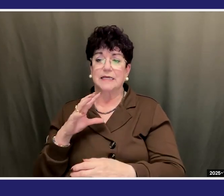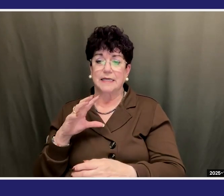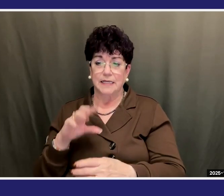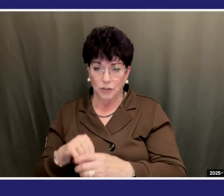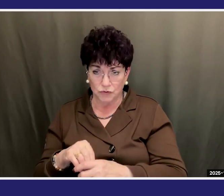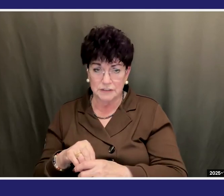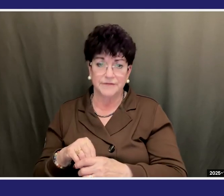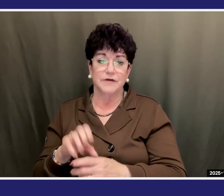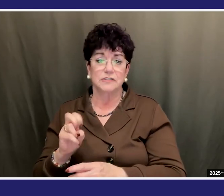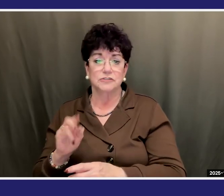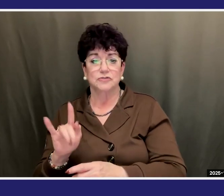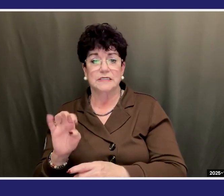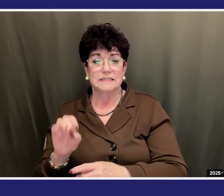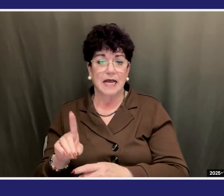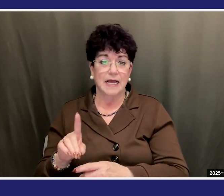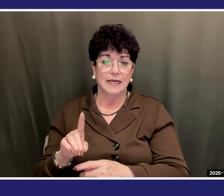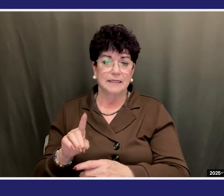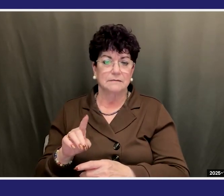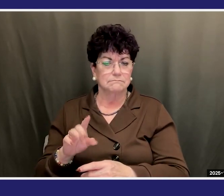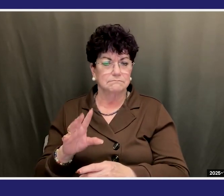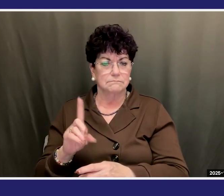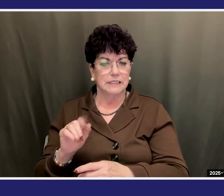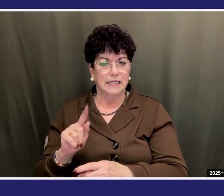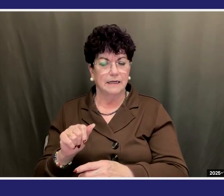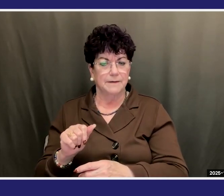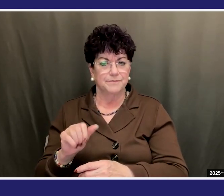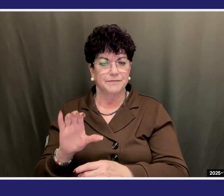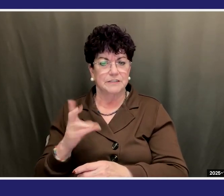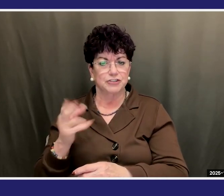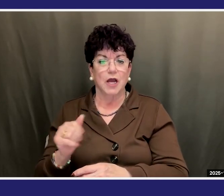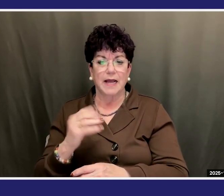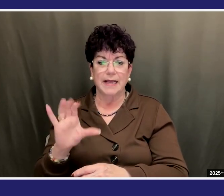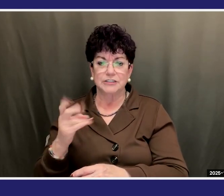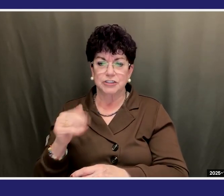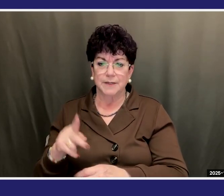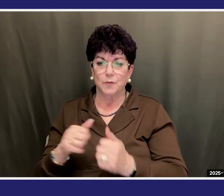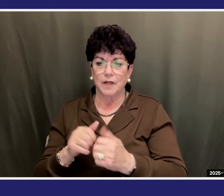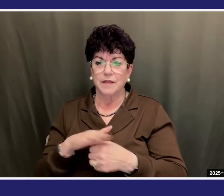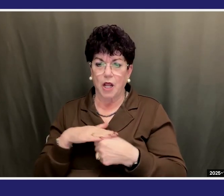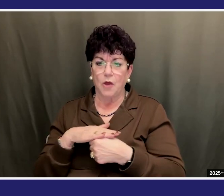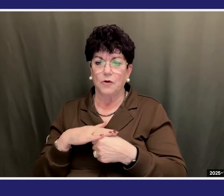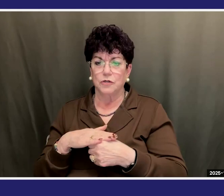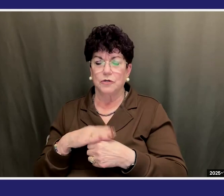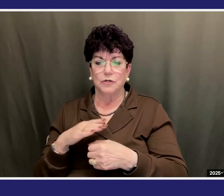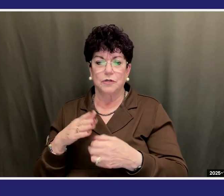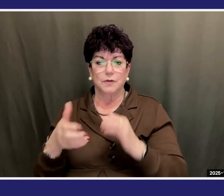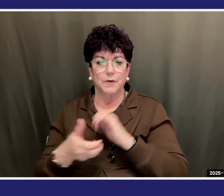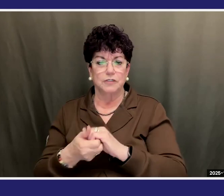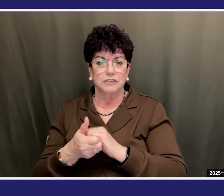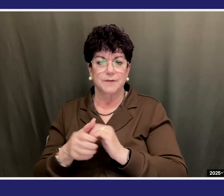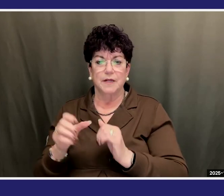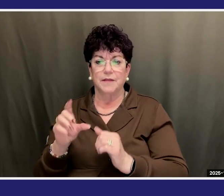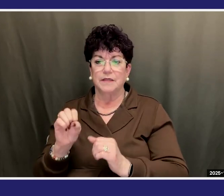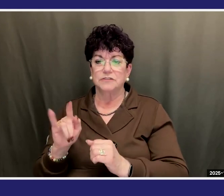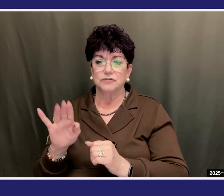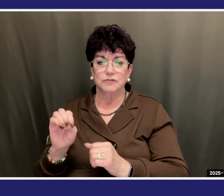data in our current CHA and CHIP that was done in partnership with local hospitals. The data the Suicide Prevention Council